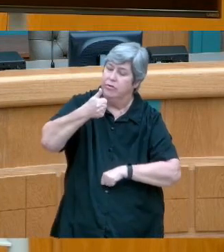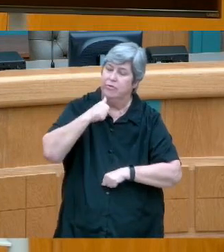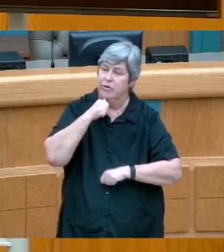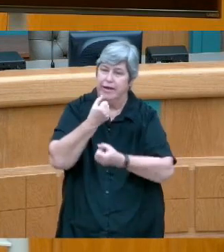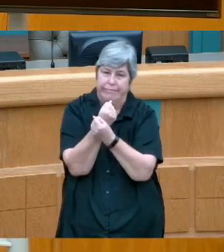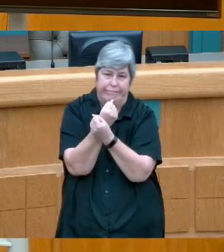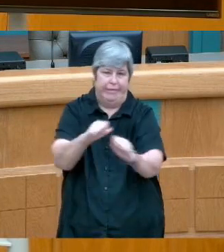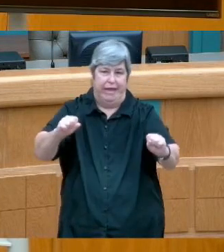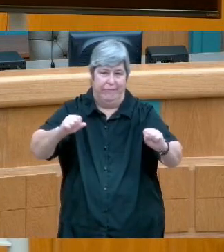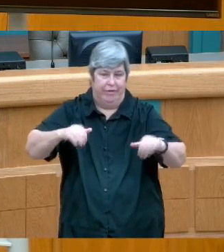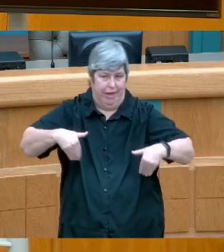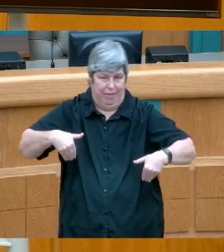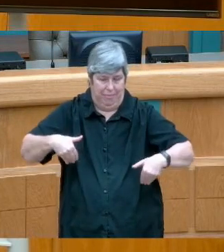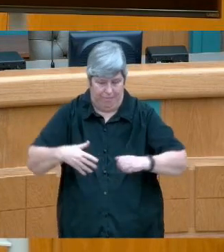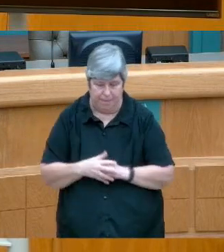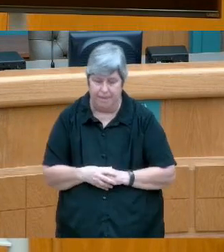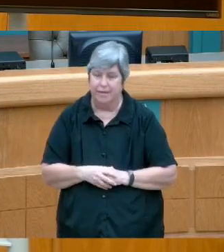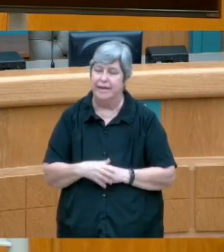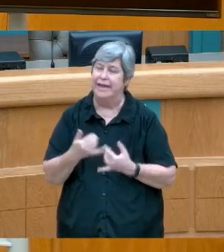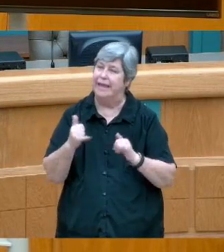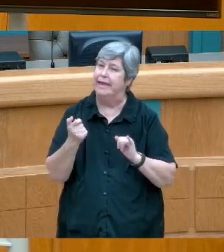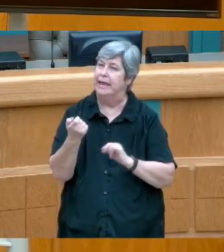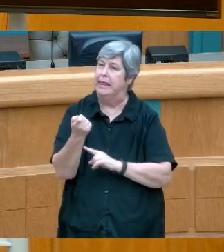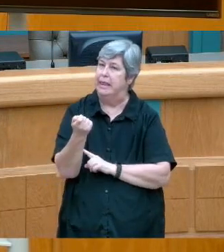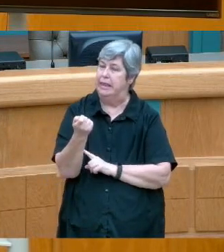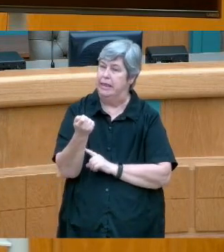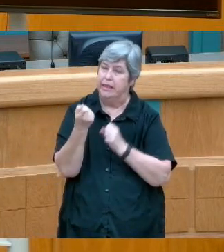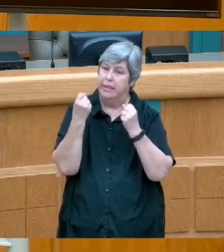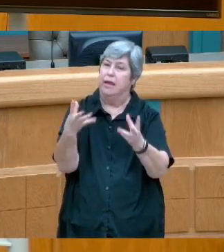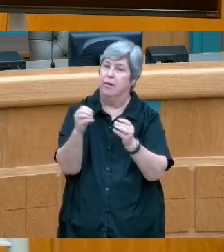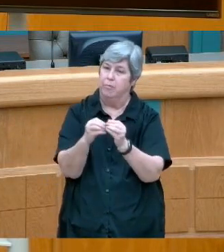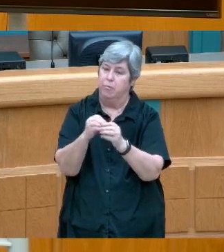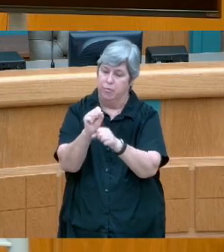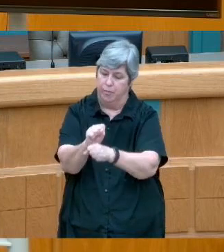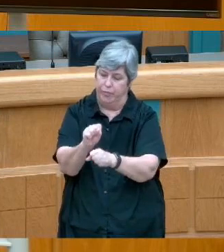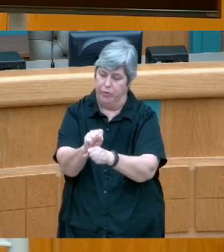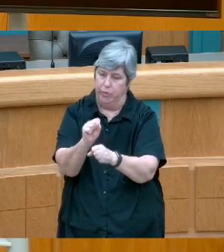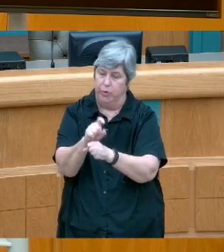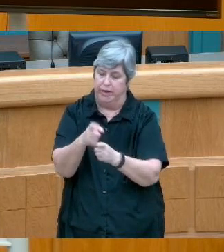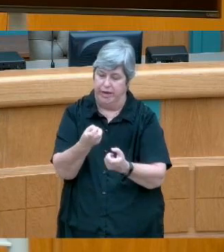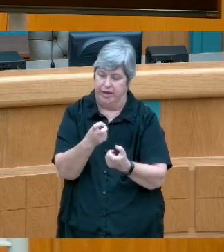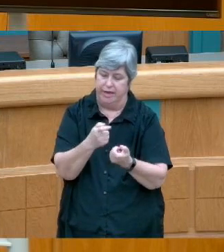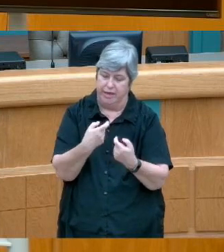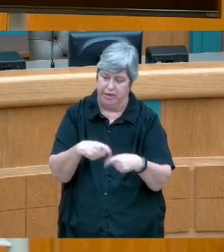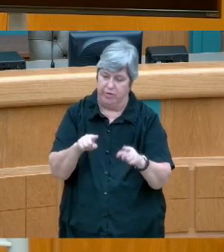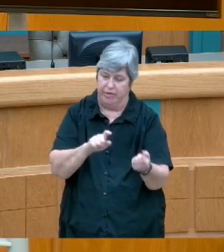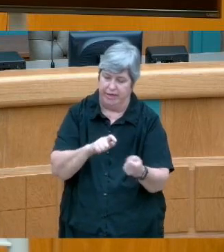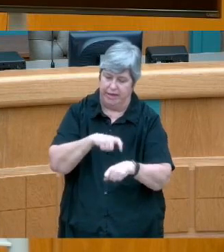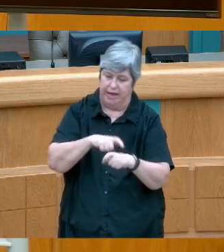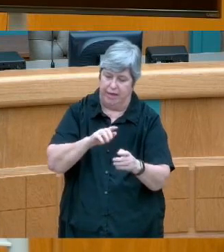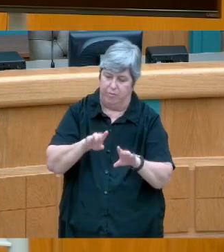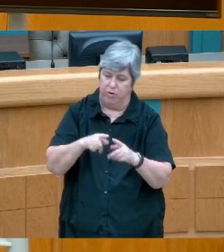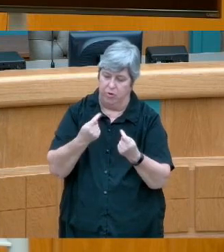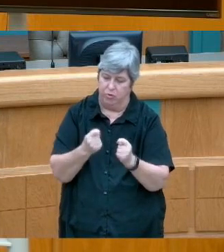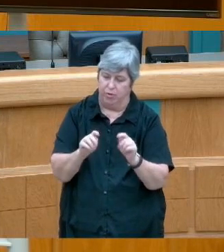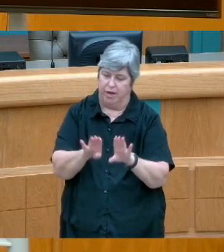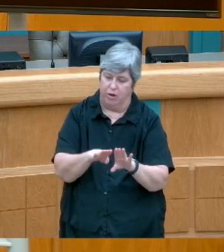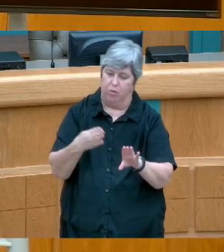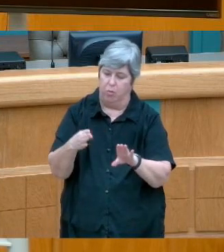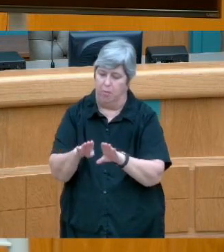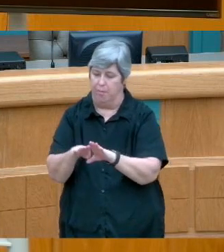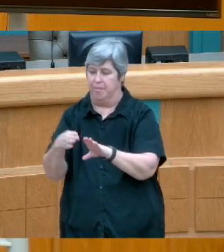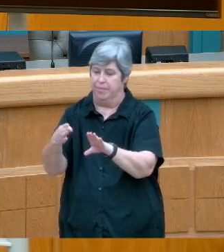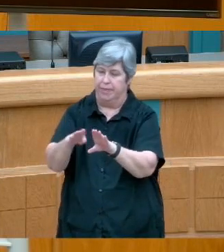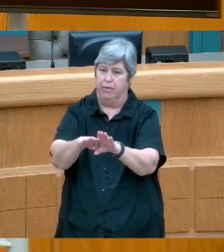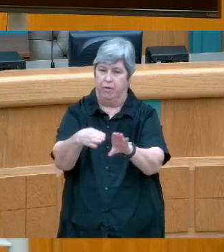woods completely yet, and there's still a lot more work to do in the transition period as we reopen business and